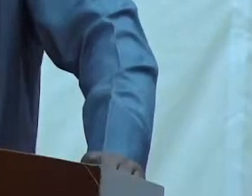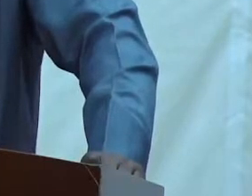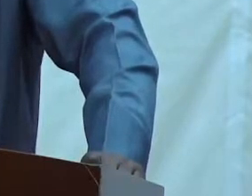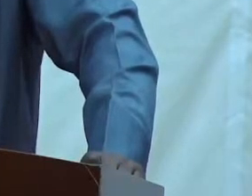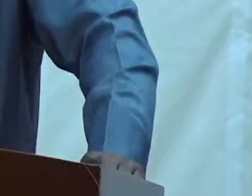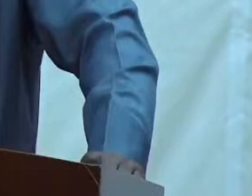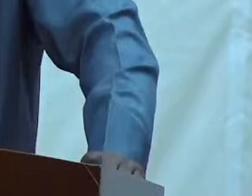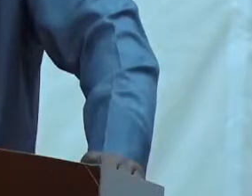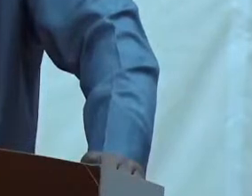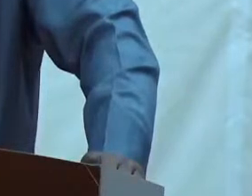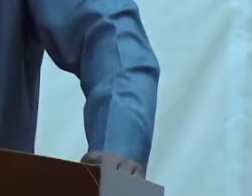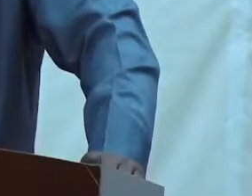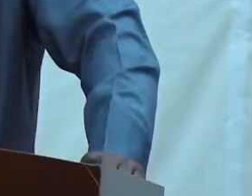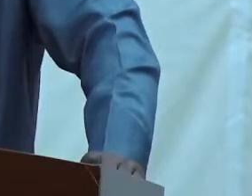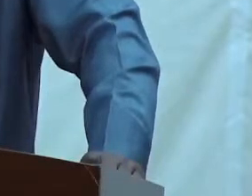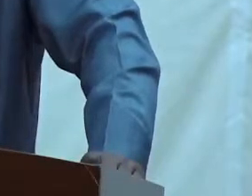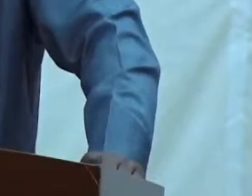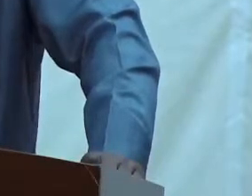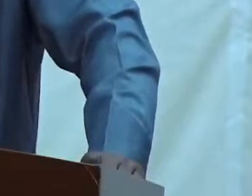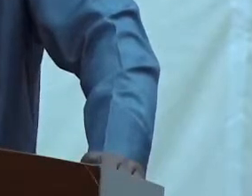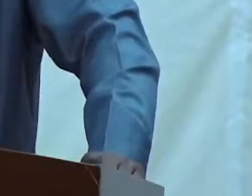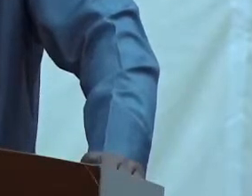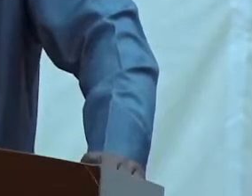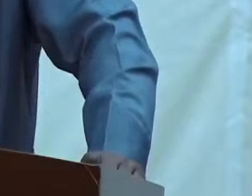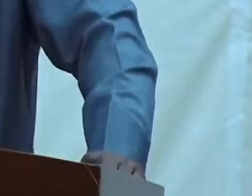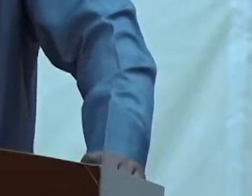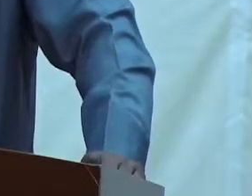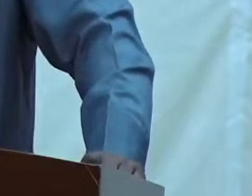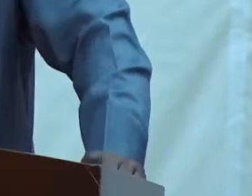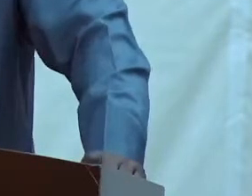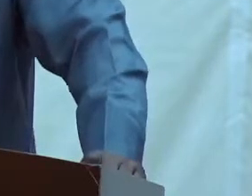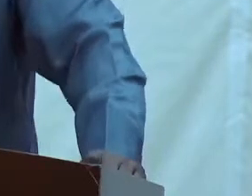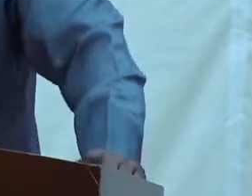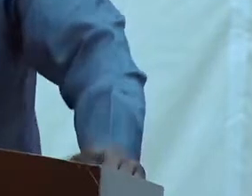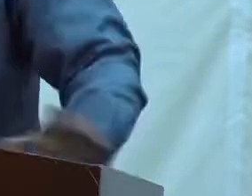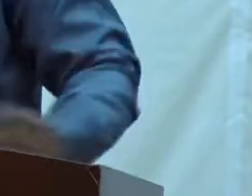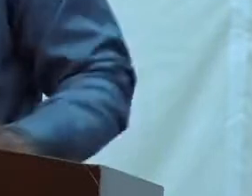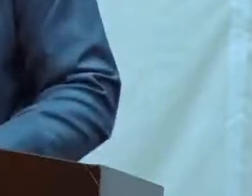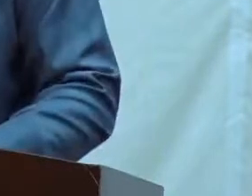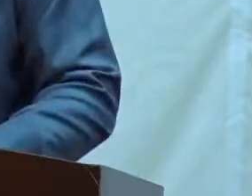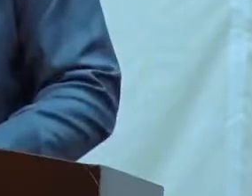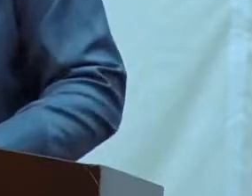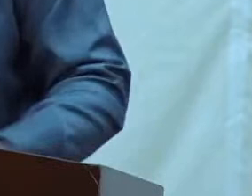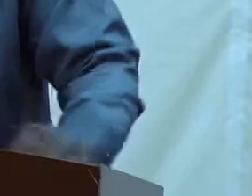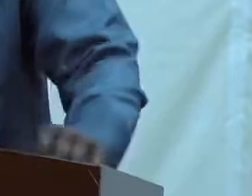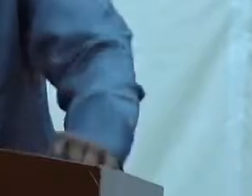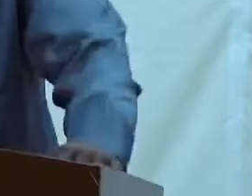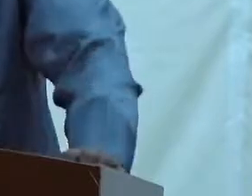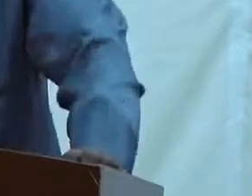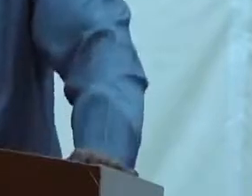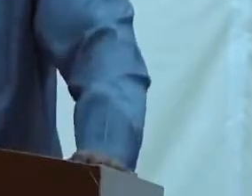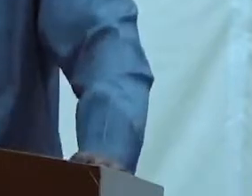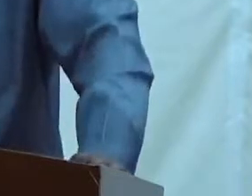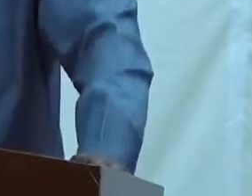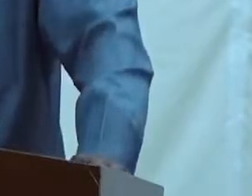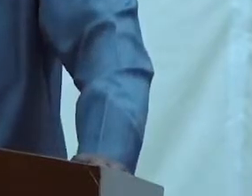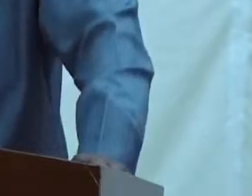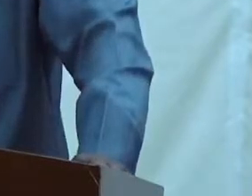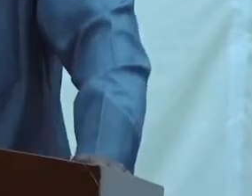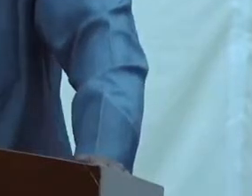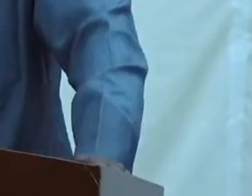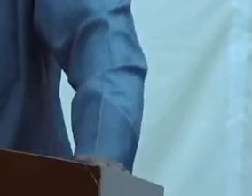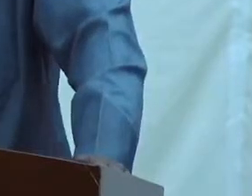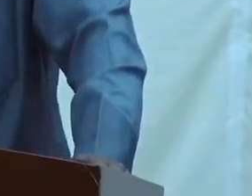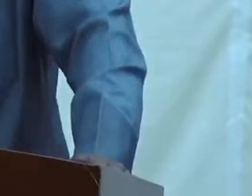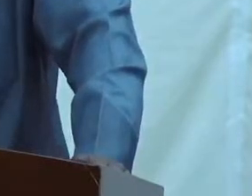Election Observers, CODEO, a diverse network of Ghanaian civic and professional organizations that has observed every one of